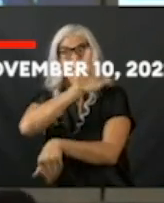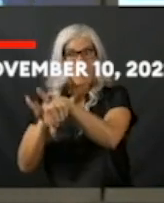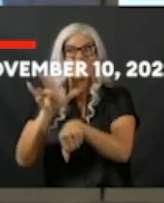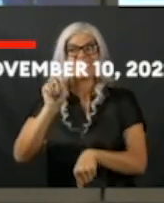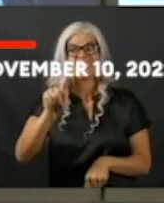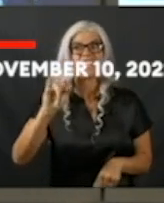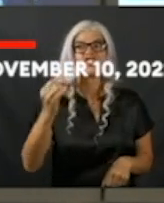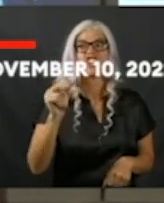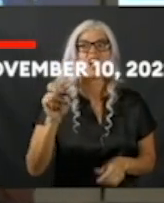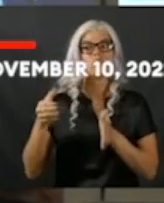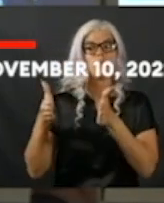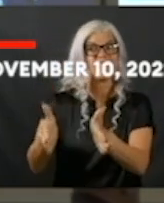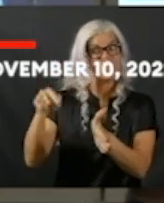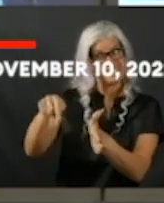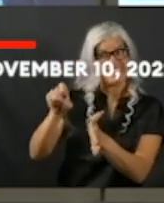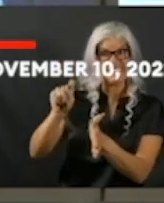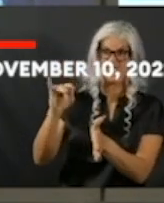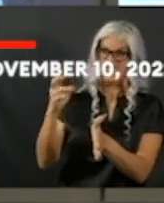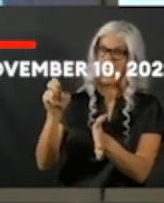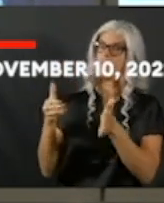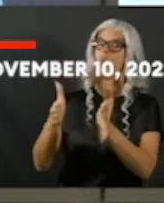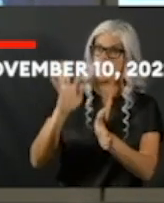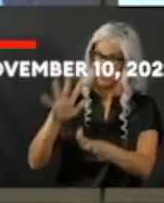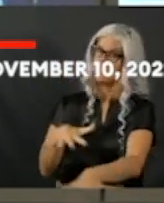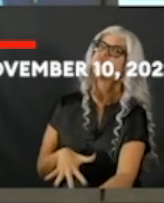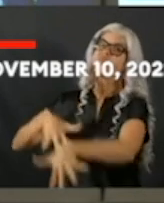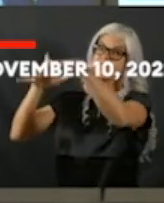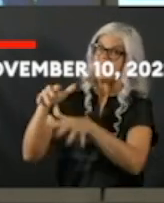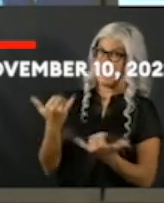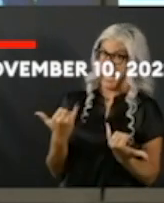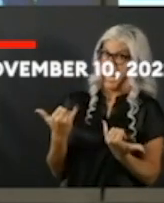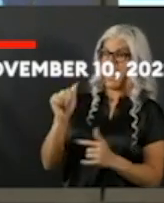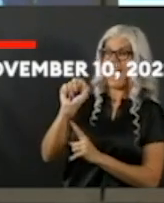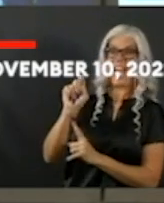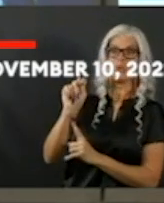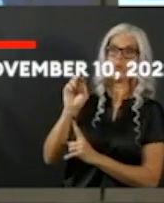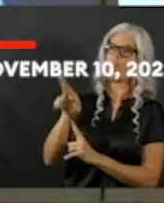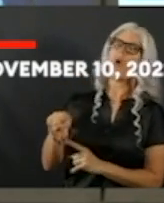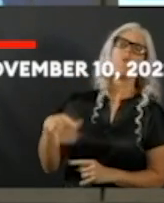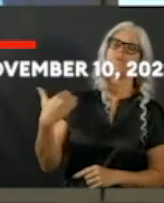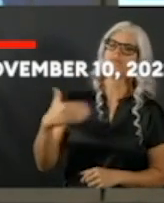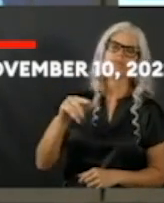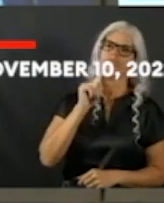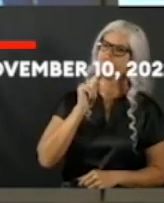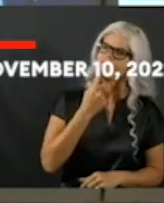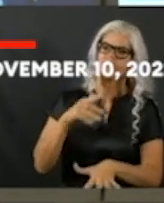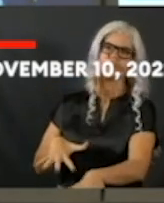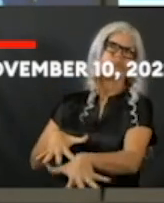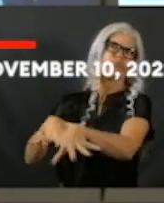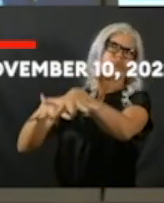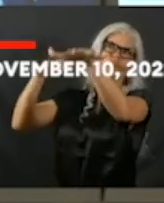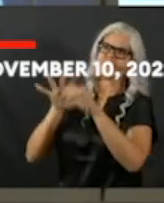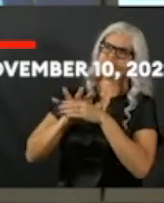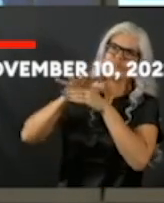river. The St. Johns River right now at Astor is back into major flood stage. This morning we do have Fish